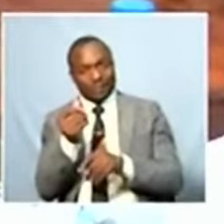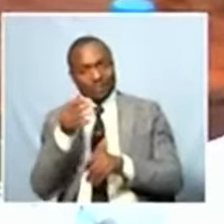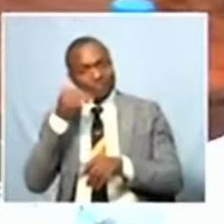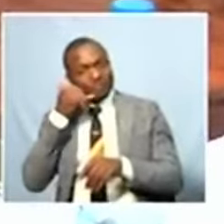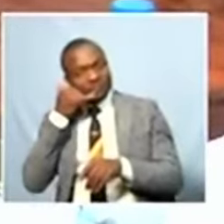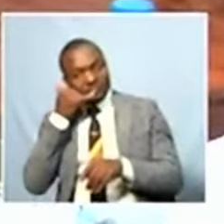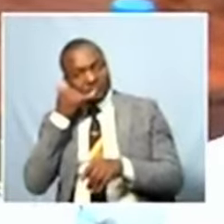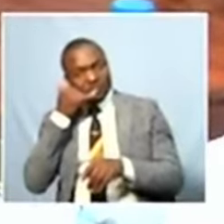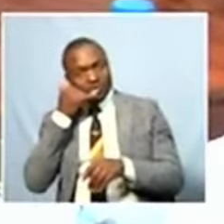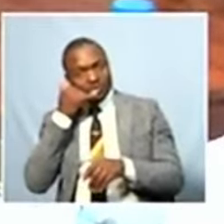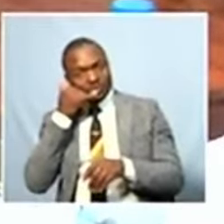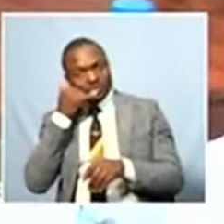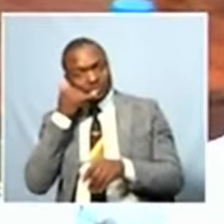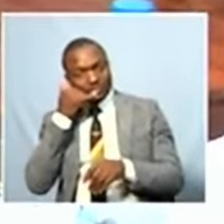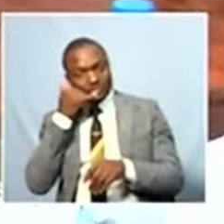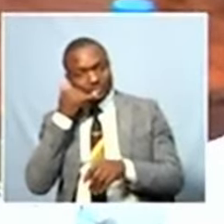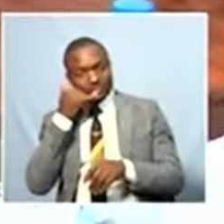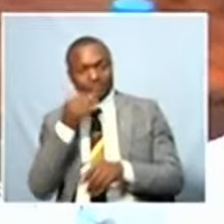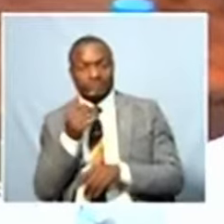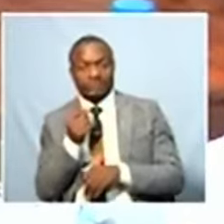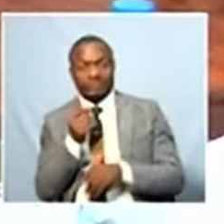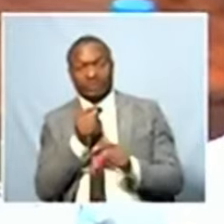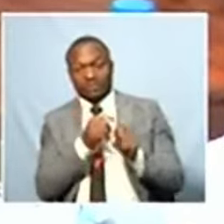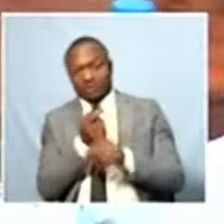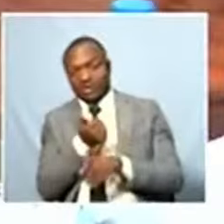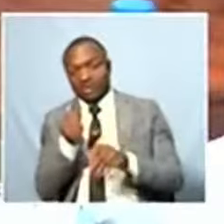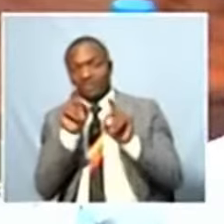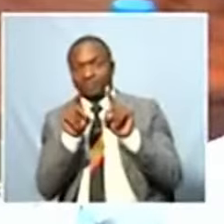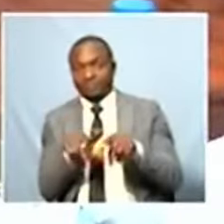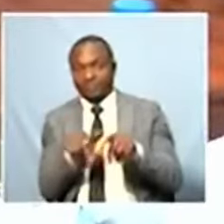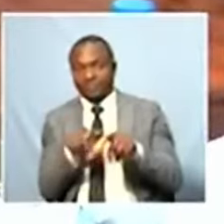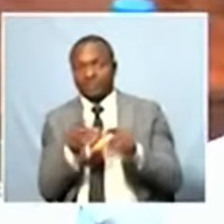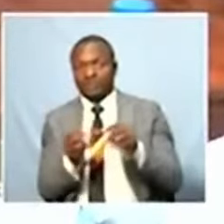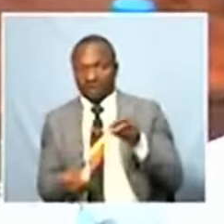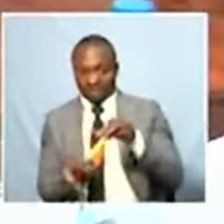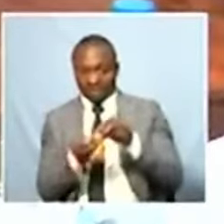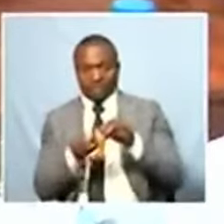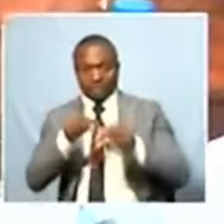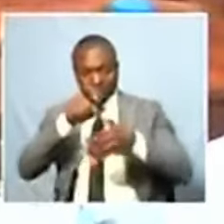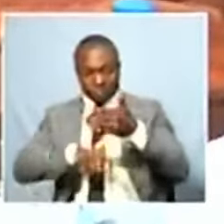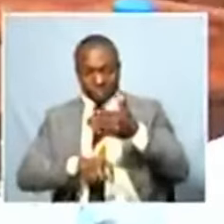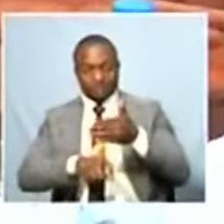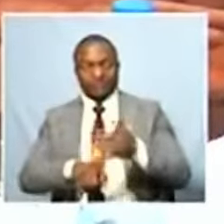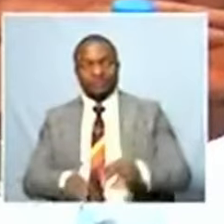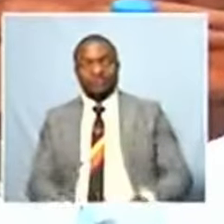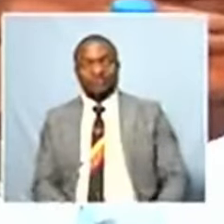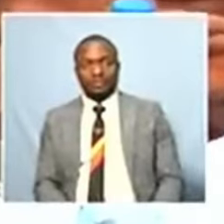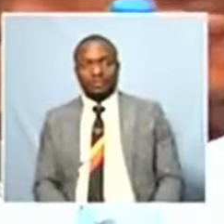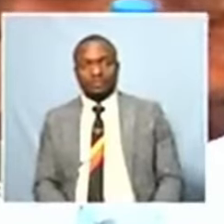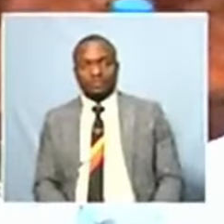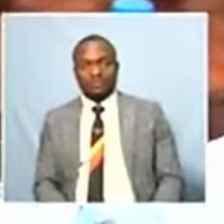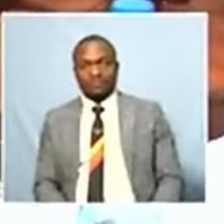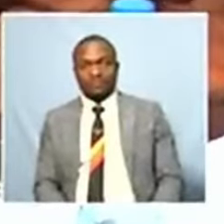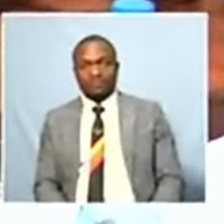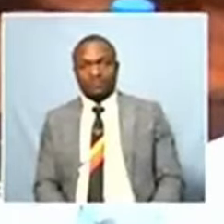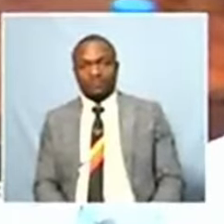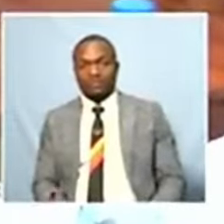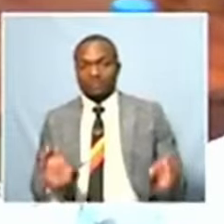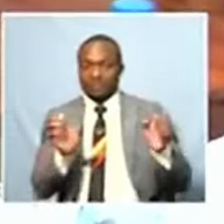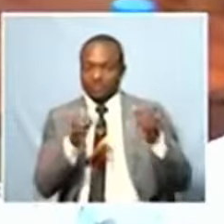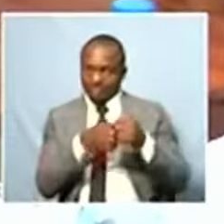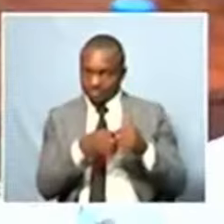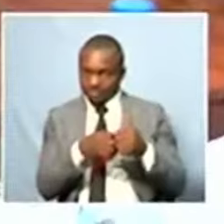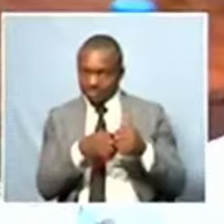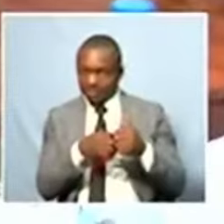accounts. And is that also going to attract a charge? Where you're transferring from a bank account